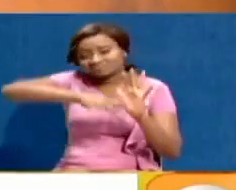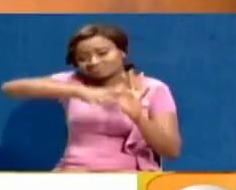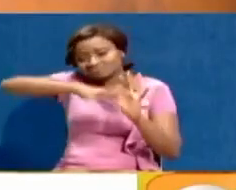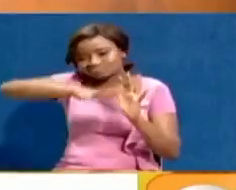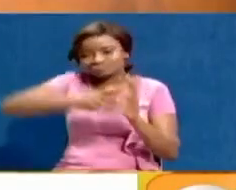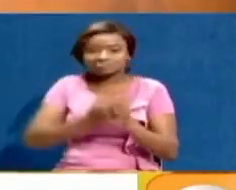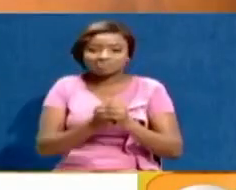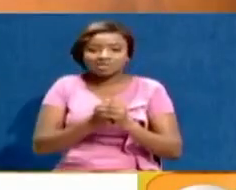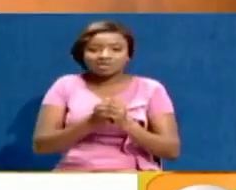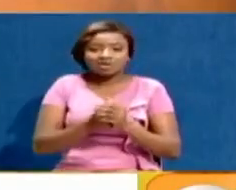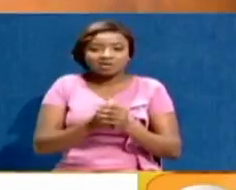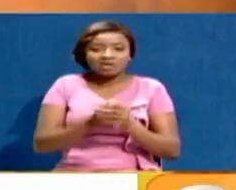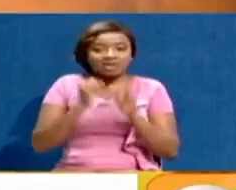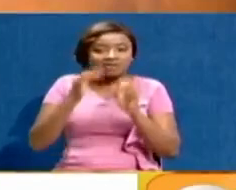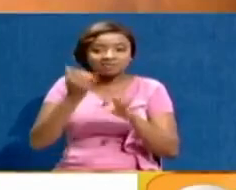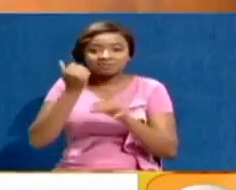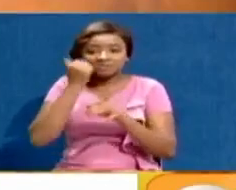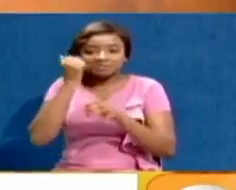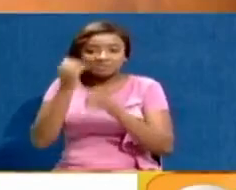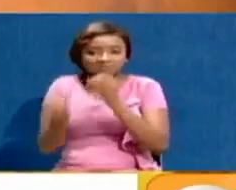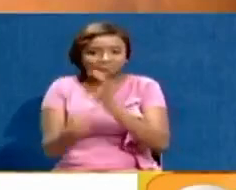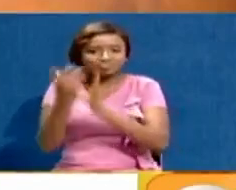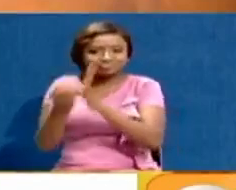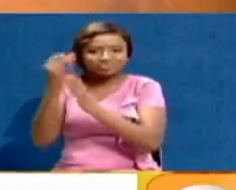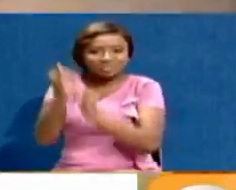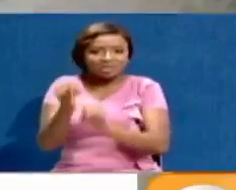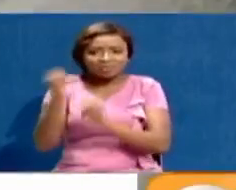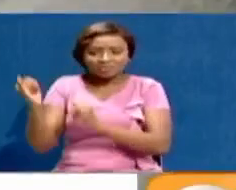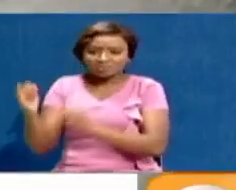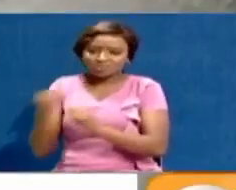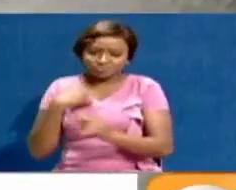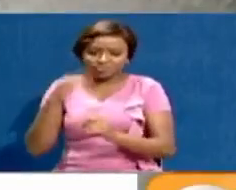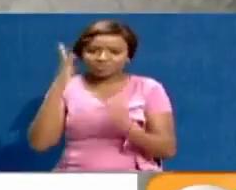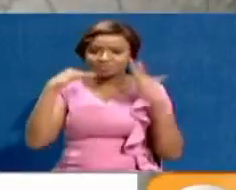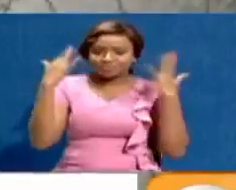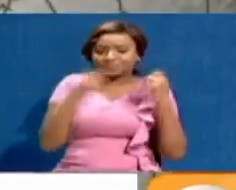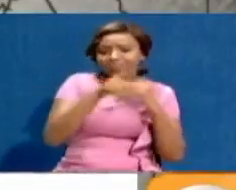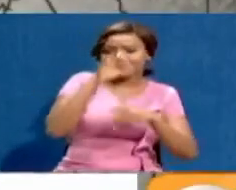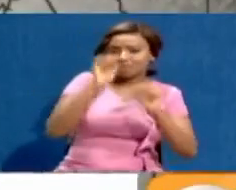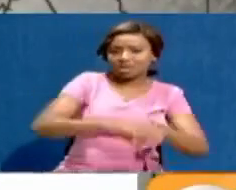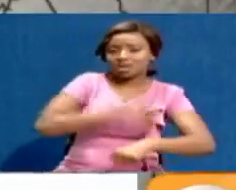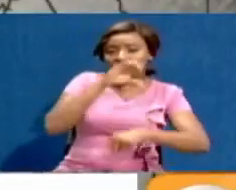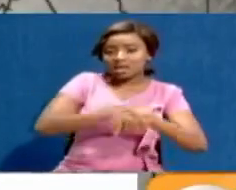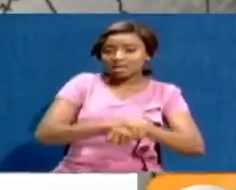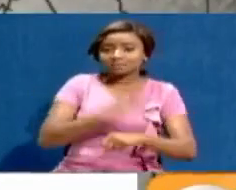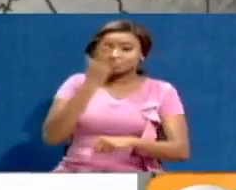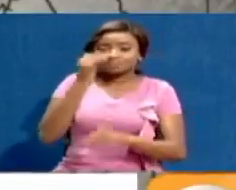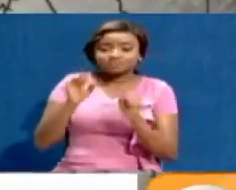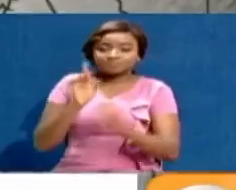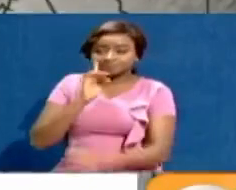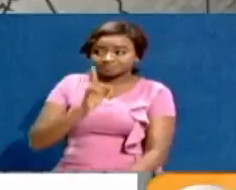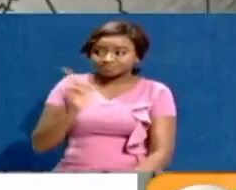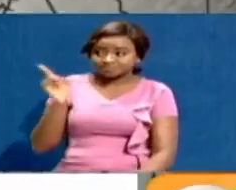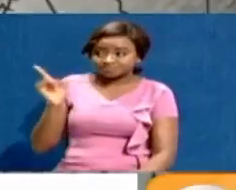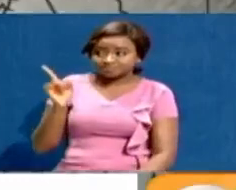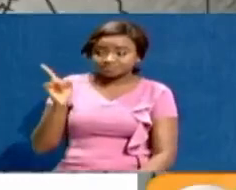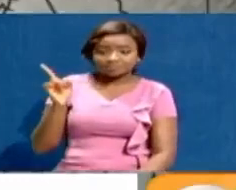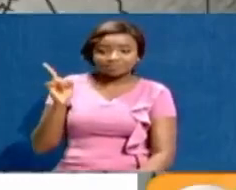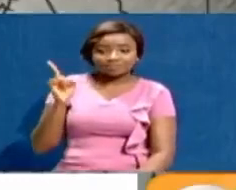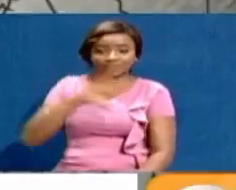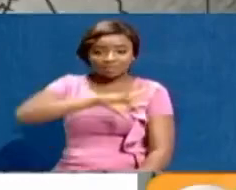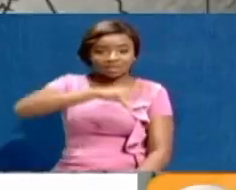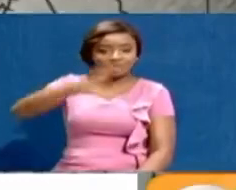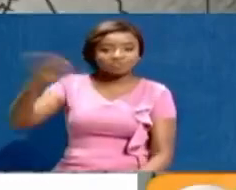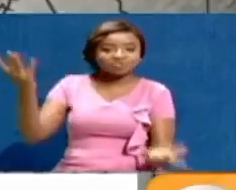kind of infections and pandemics are on board coming, then we are worried. There are 6 counties that have an extremely high HIV